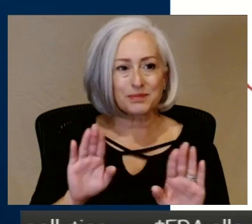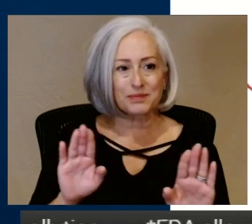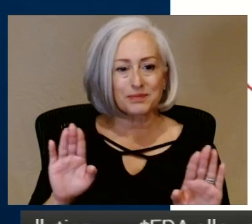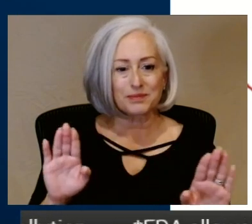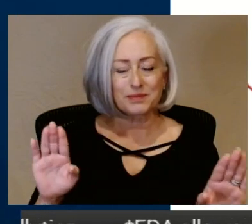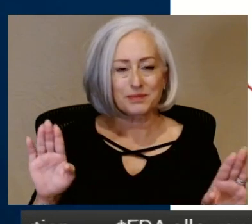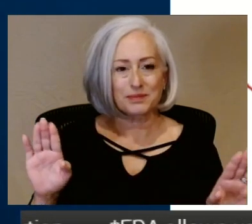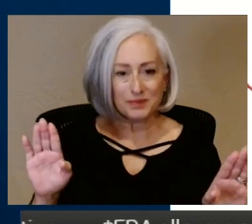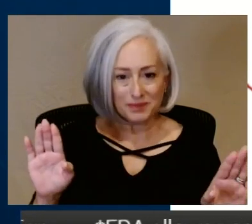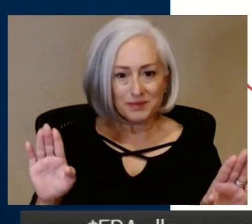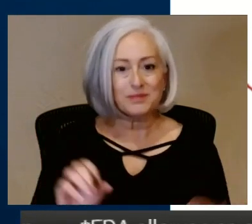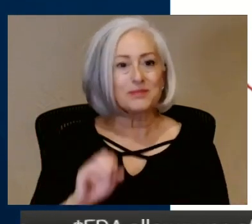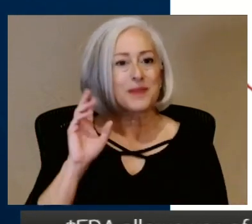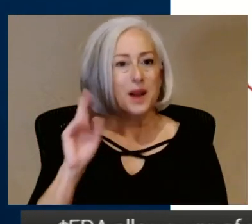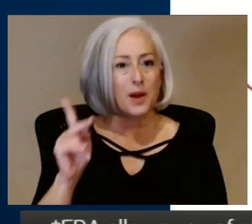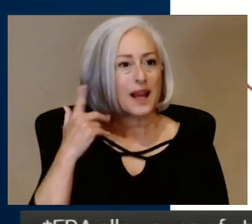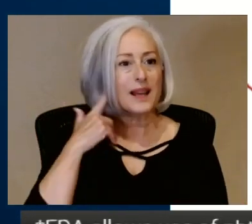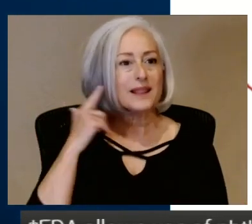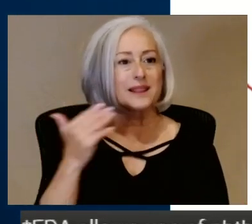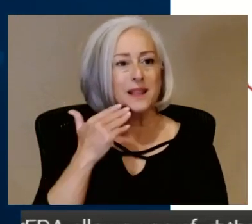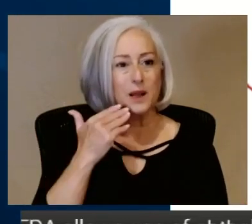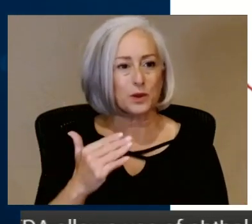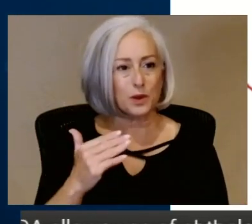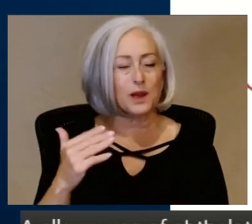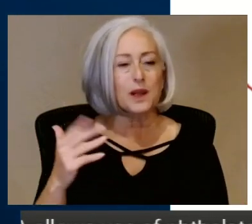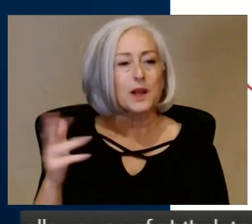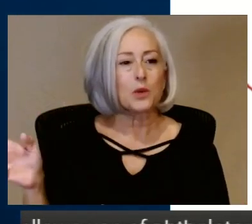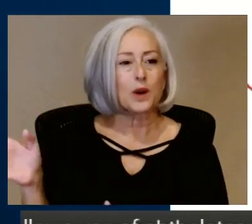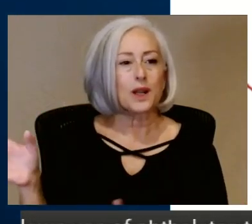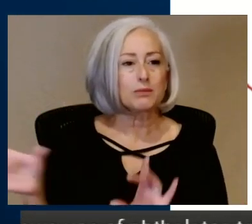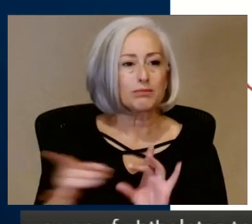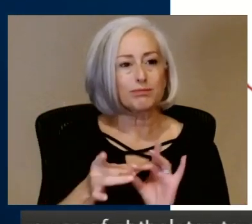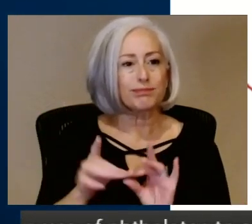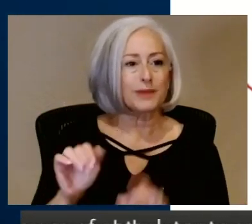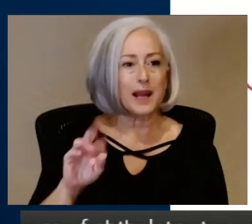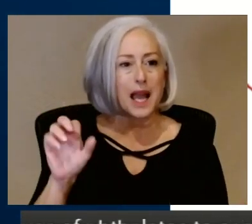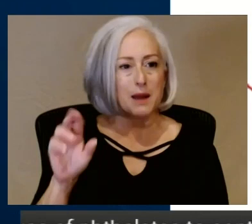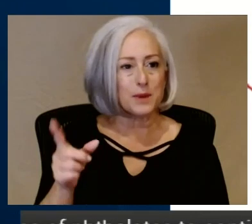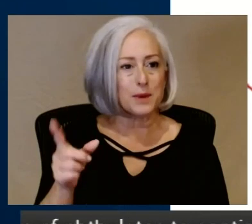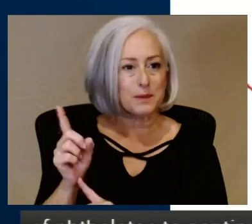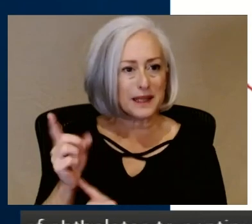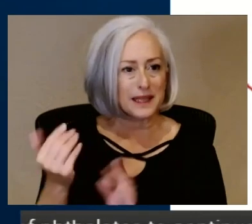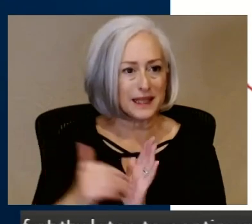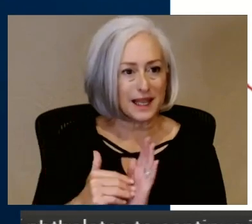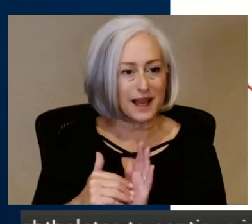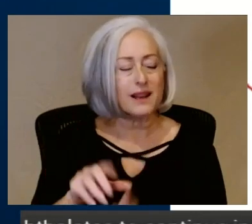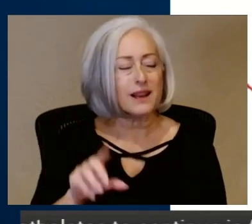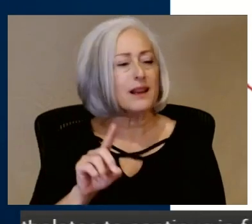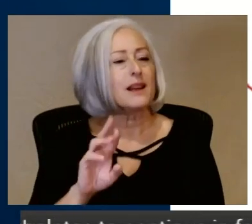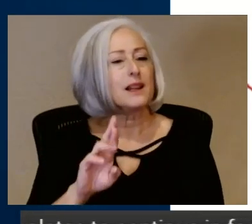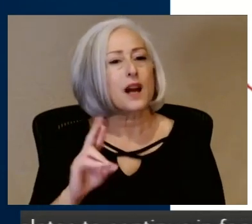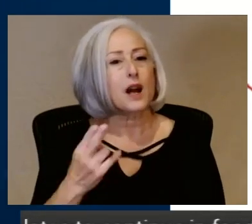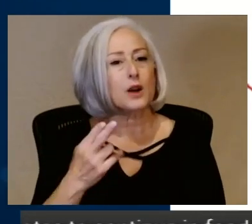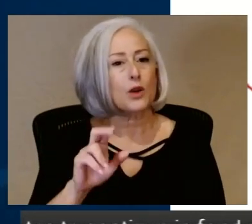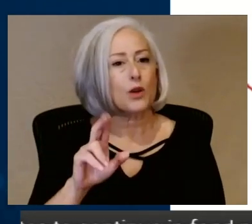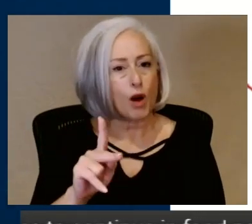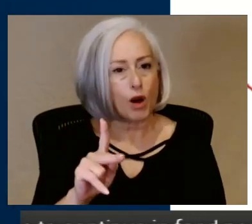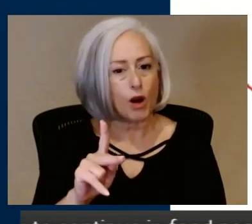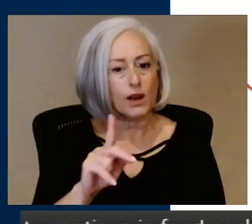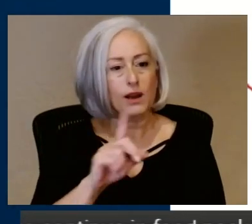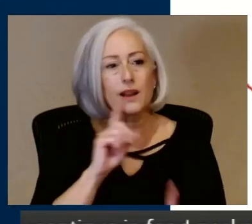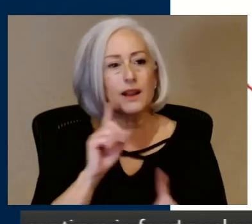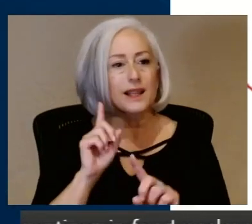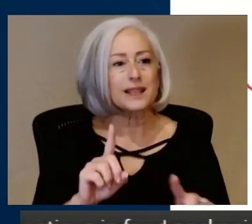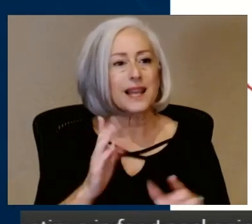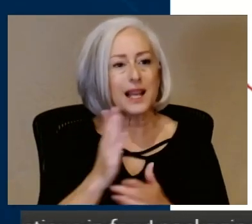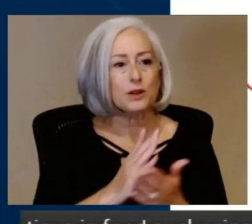Okay, sounds good. We are going to get Amber back as soon as we can, but I'm going to go ahead, Dr. Hawkinson, and let's answer some reporter questions, because we've got some good ones. I